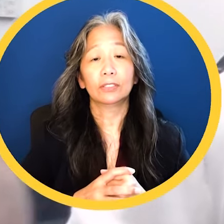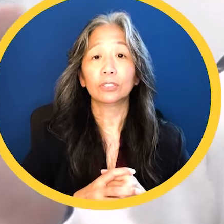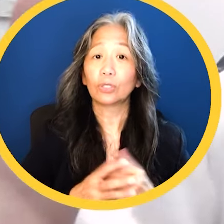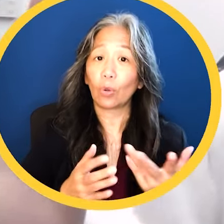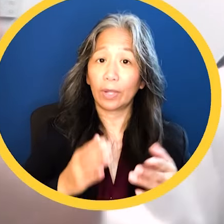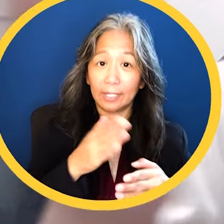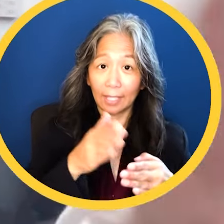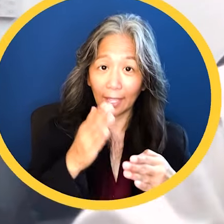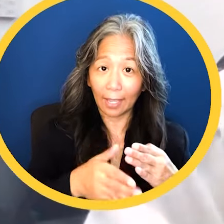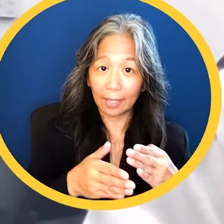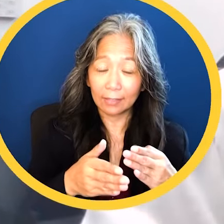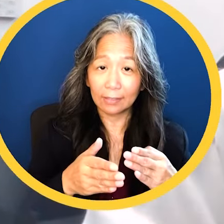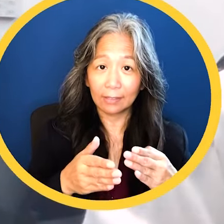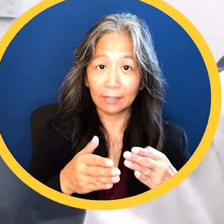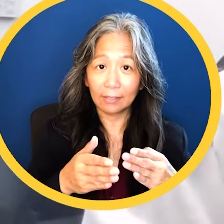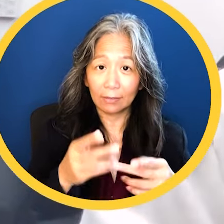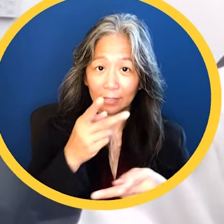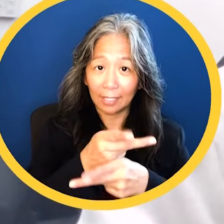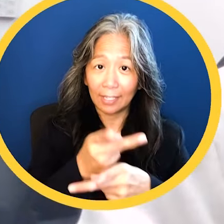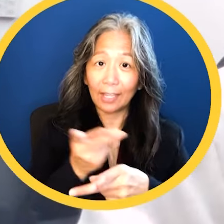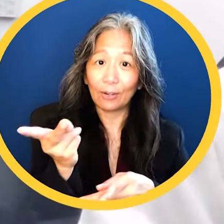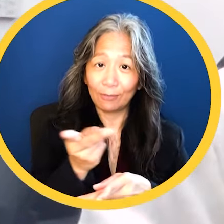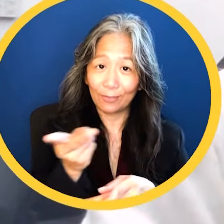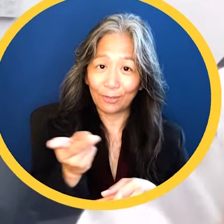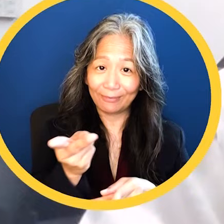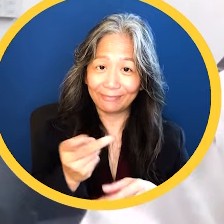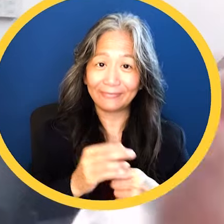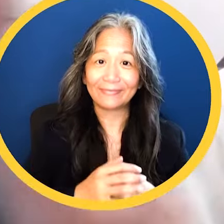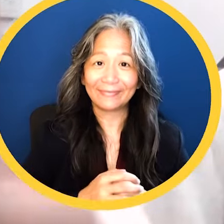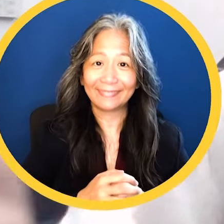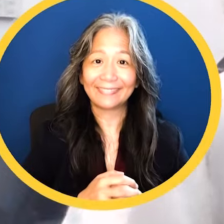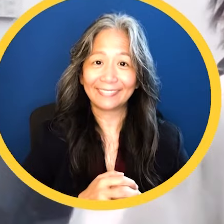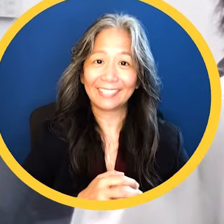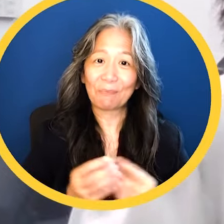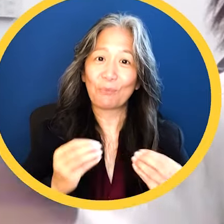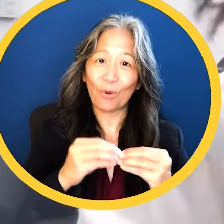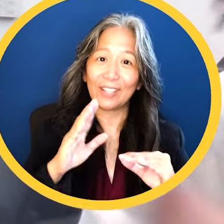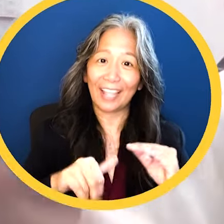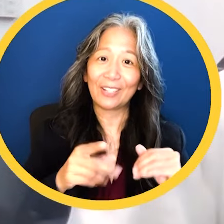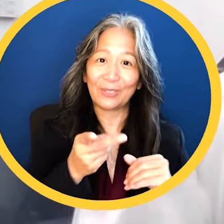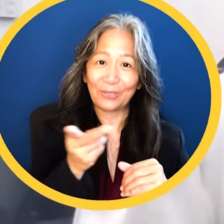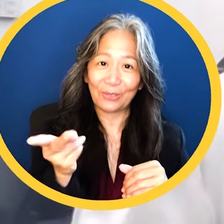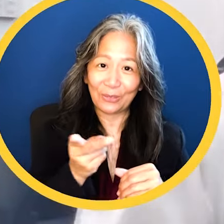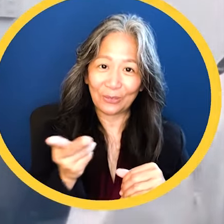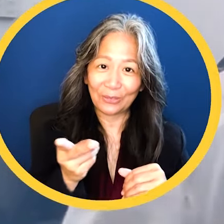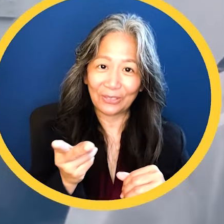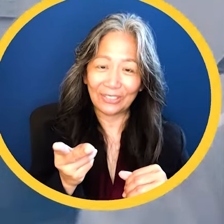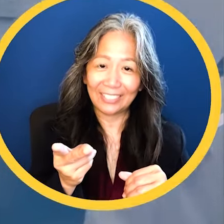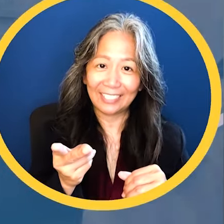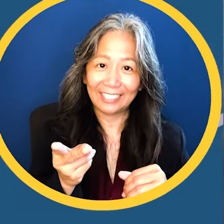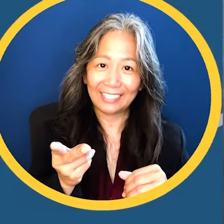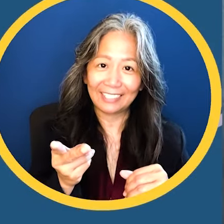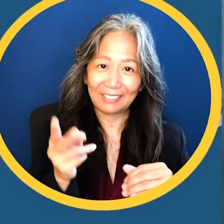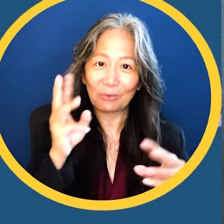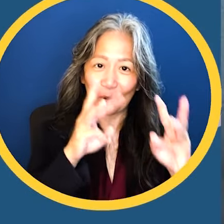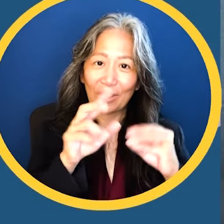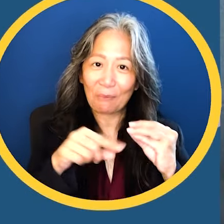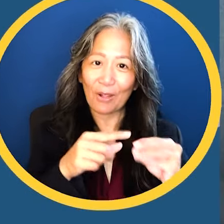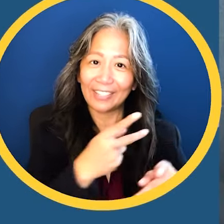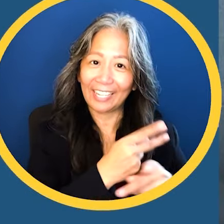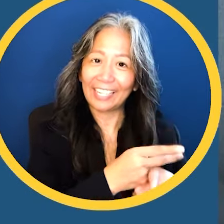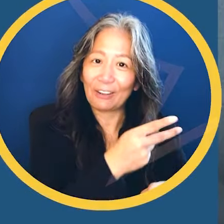took care of you more than you being worried about taking care of